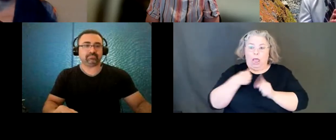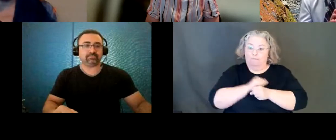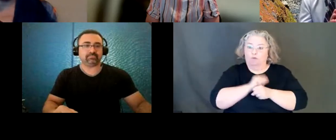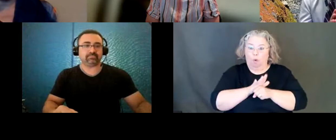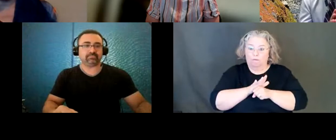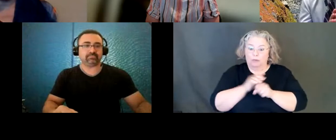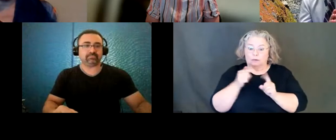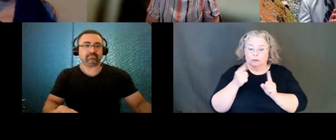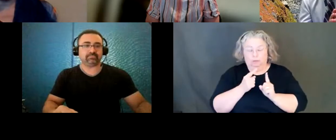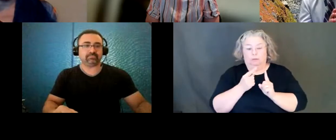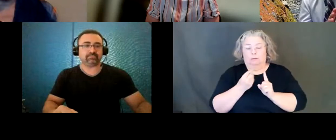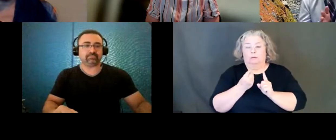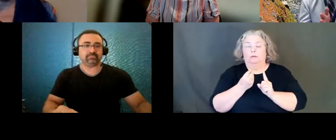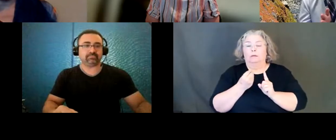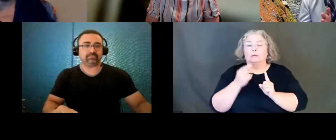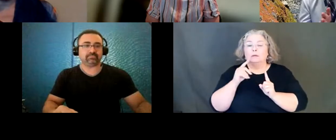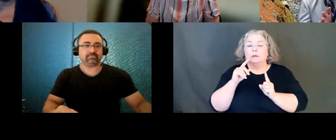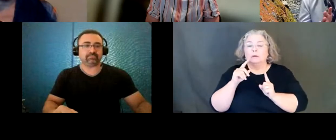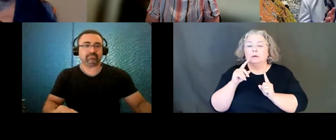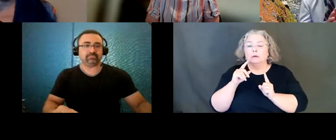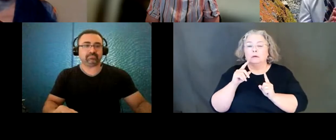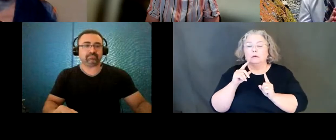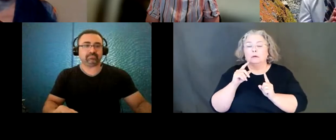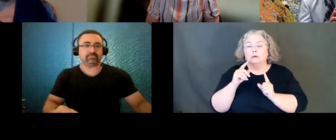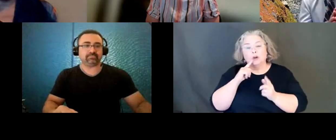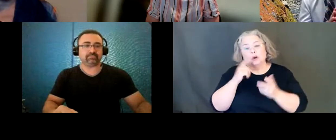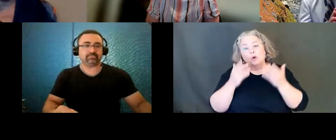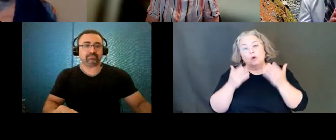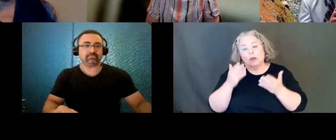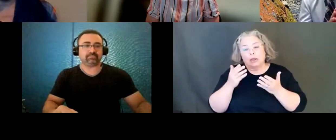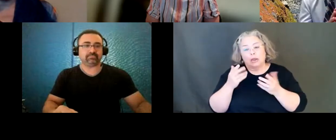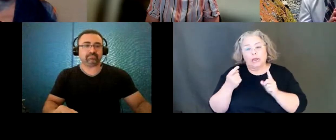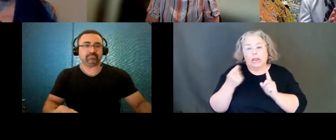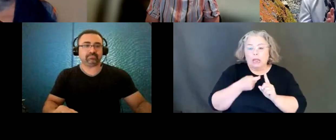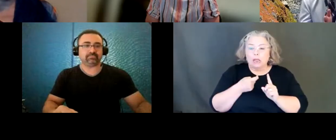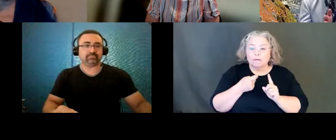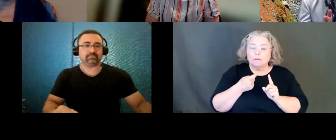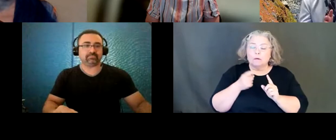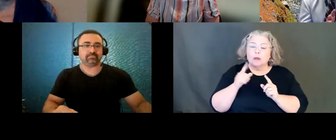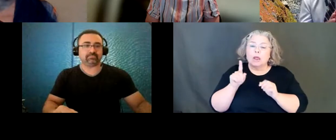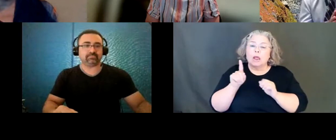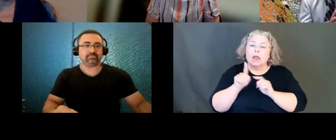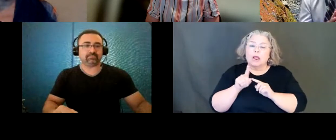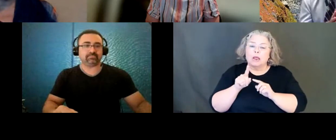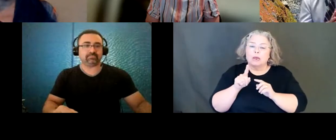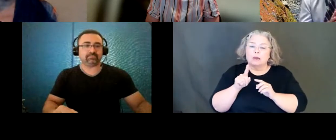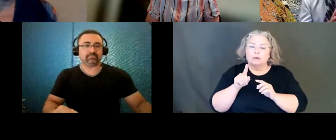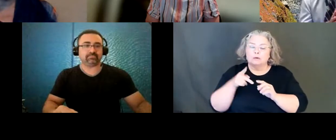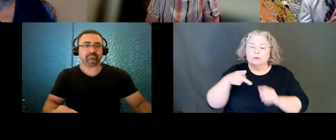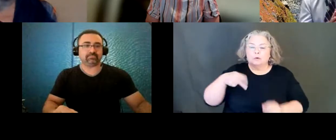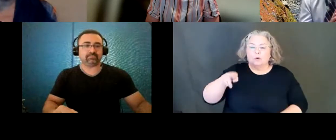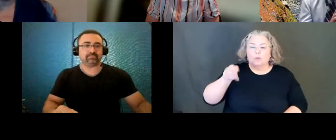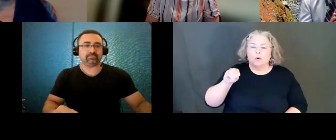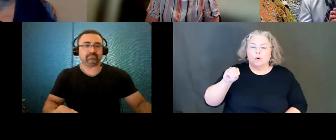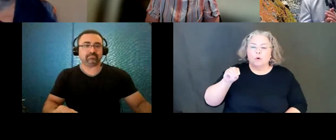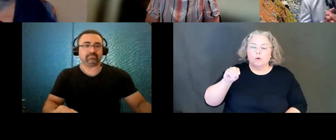COVID, and it can be given as a prophylactic medication as